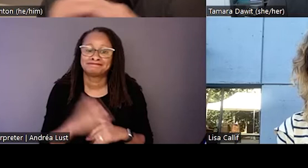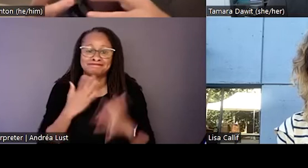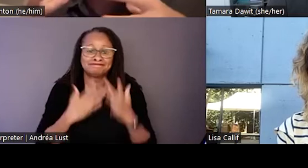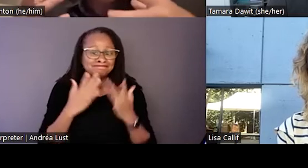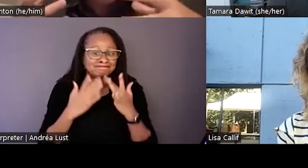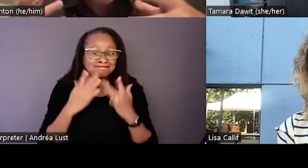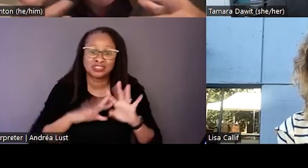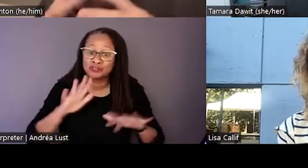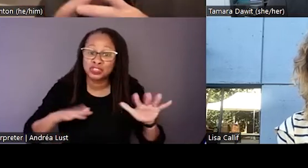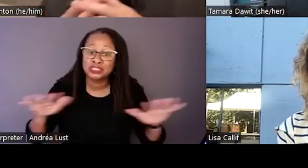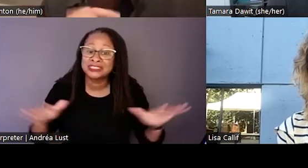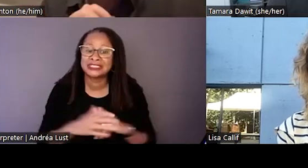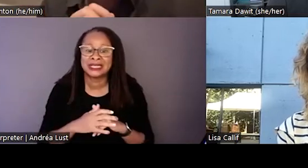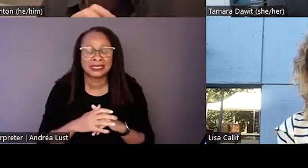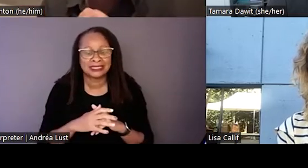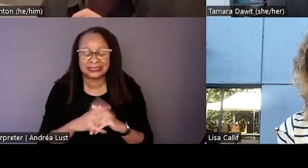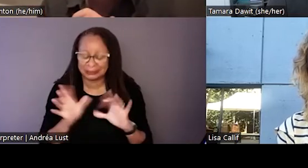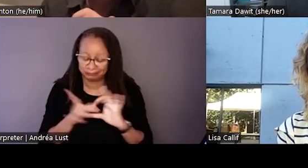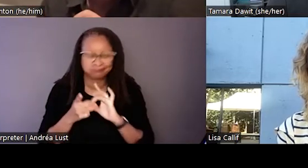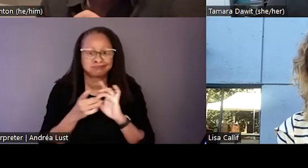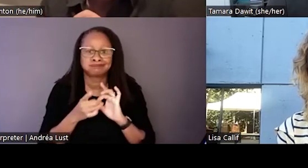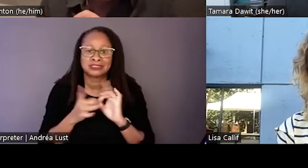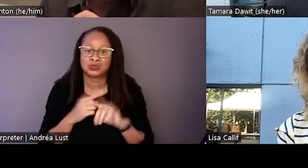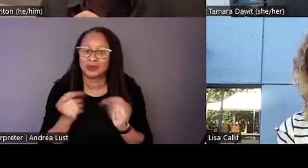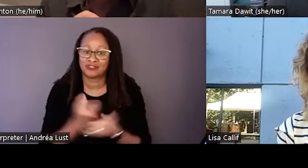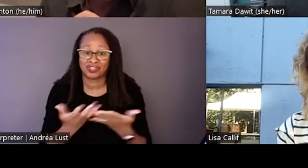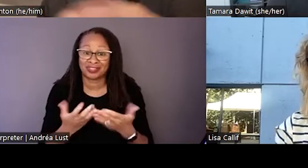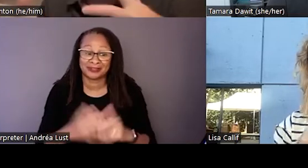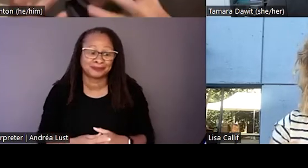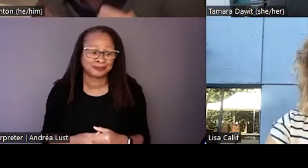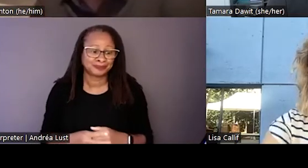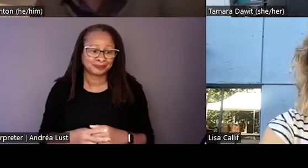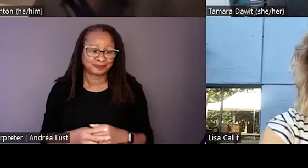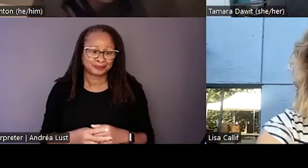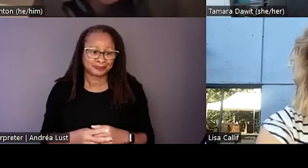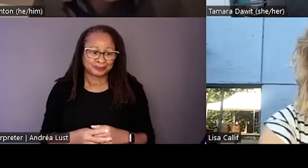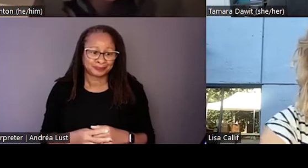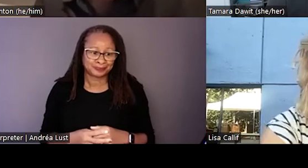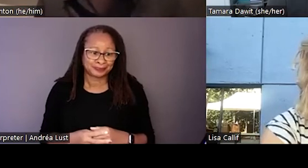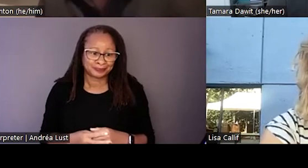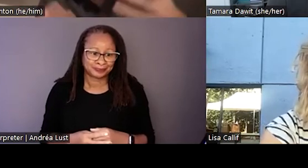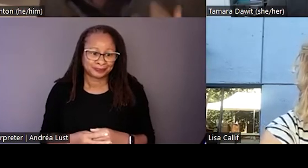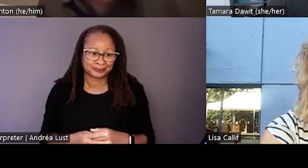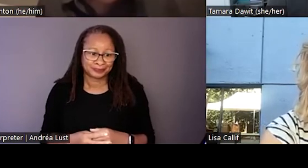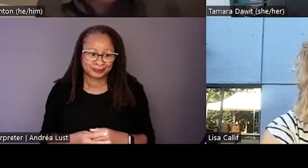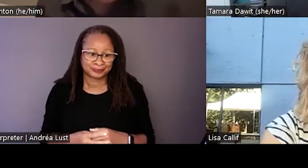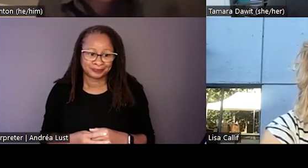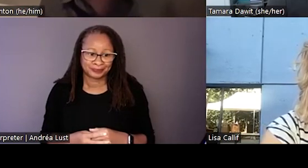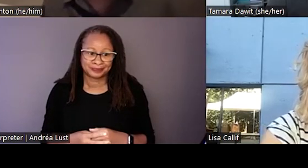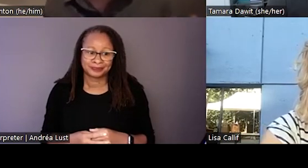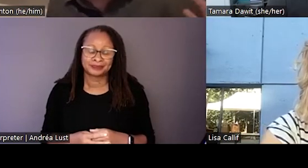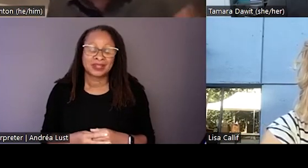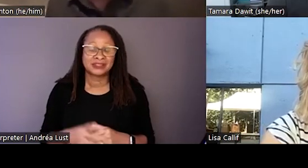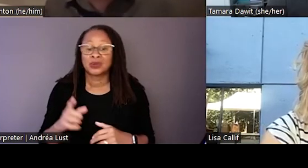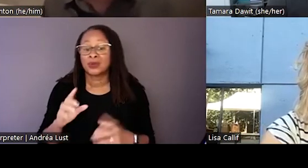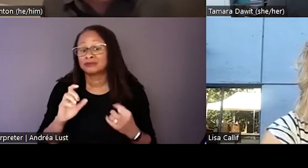diversity is interconnected in all of this. So so that's why I'm so focused on festivals, because I love them so much,